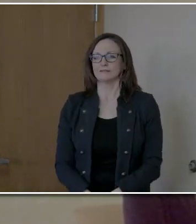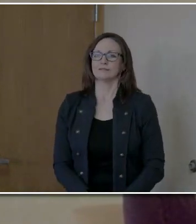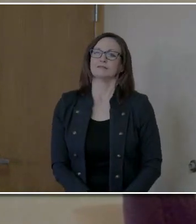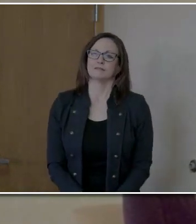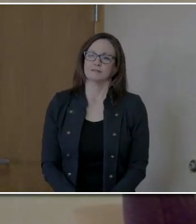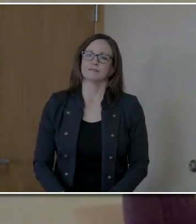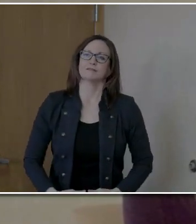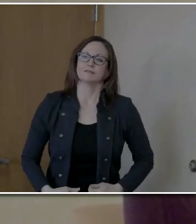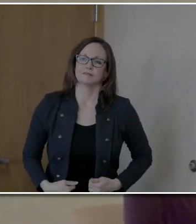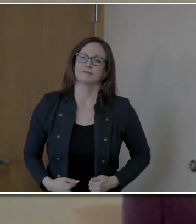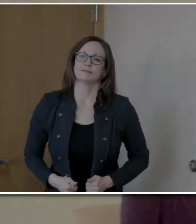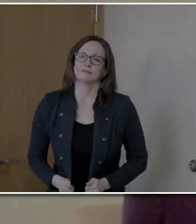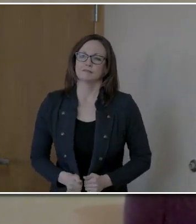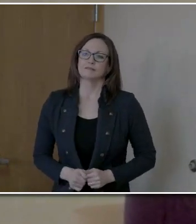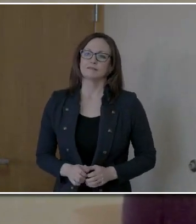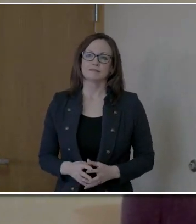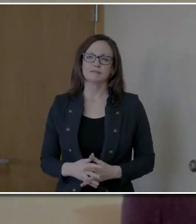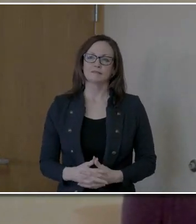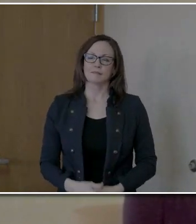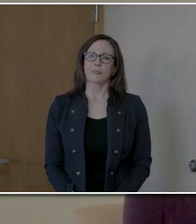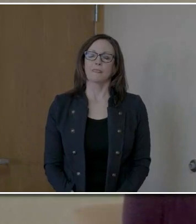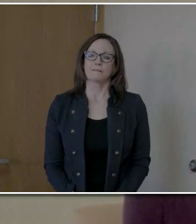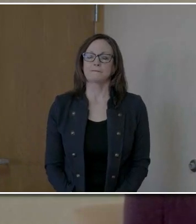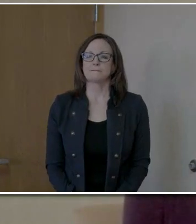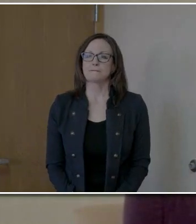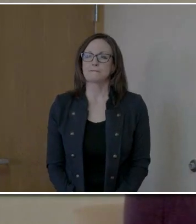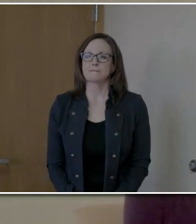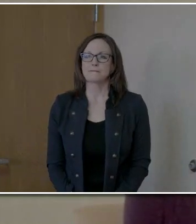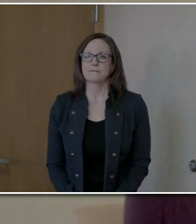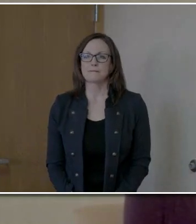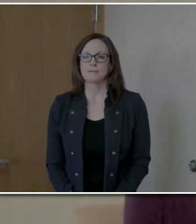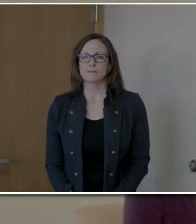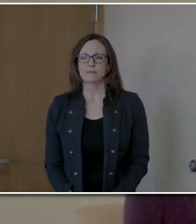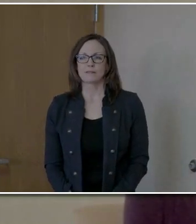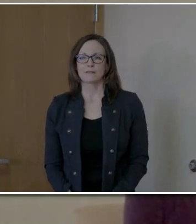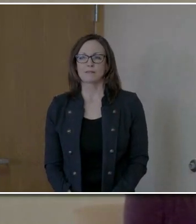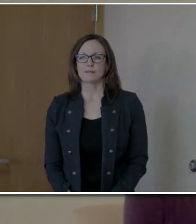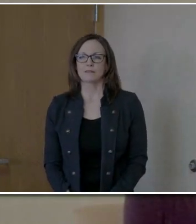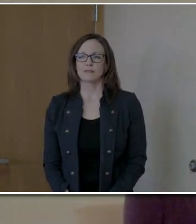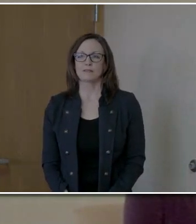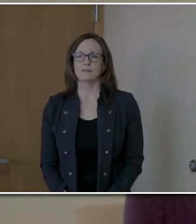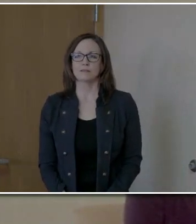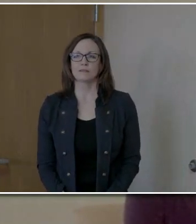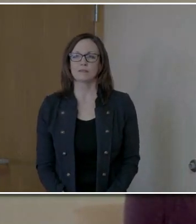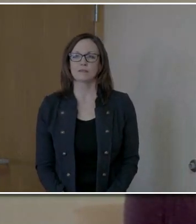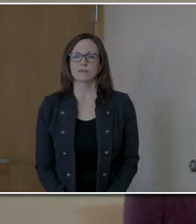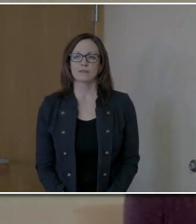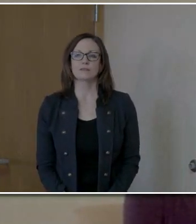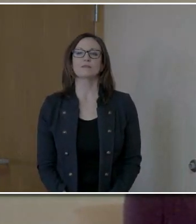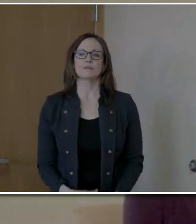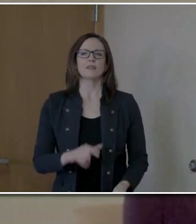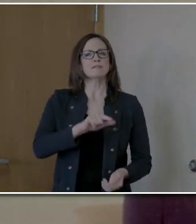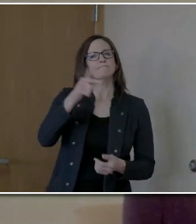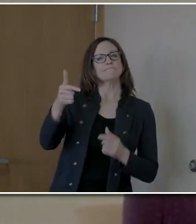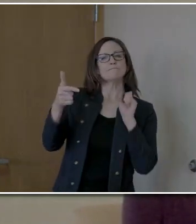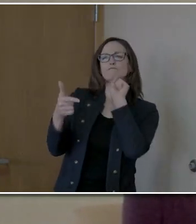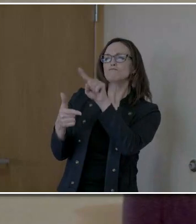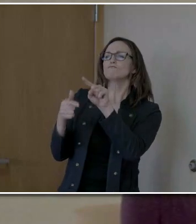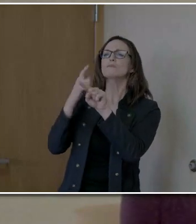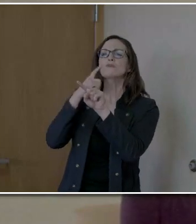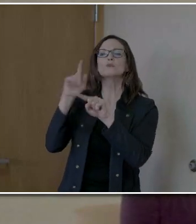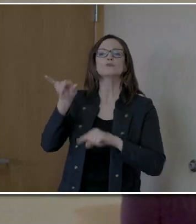Hi, everybody. Thanks for doing this call. My question is for Julie Willems Vandyke. It's about these alternate care